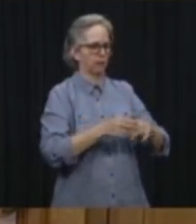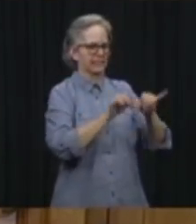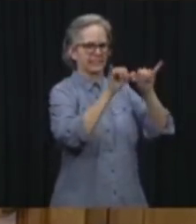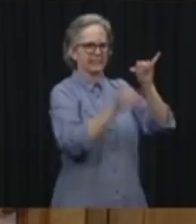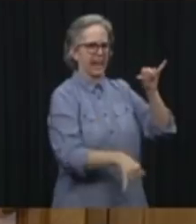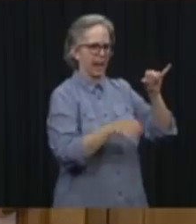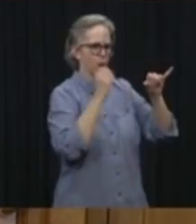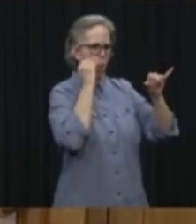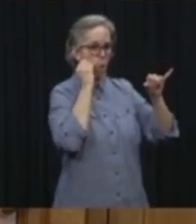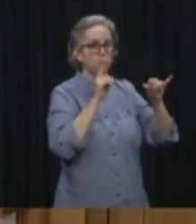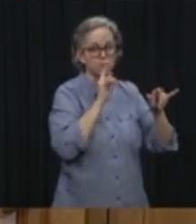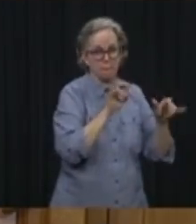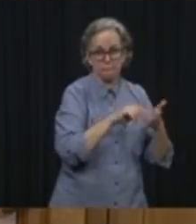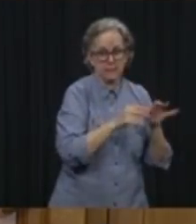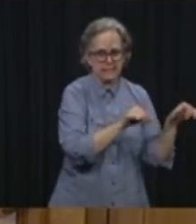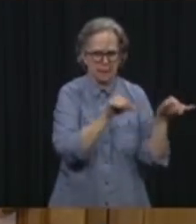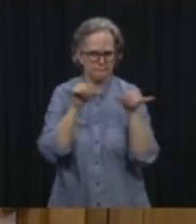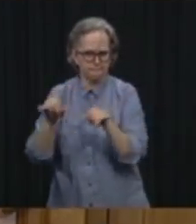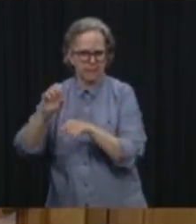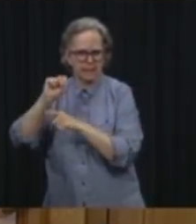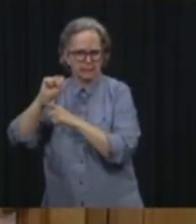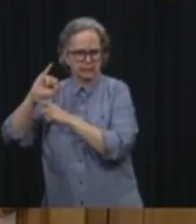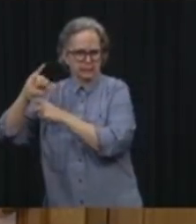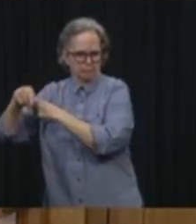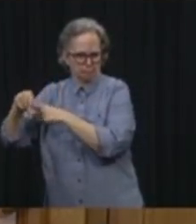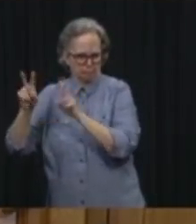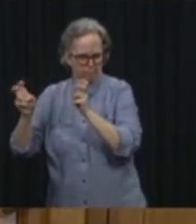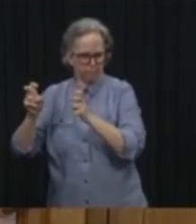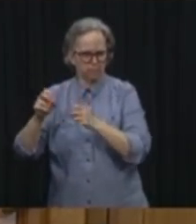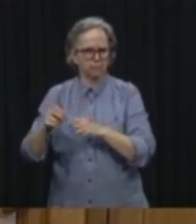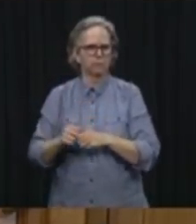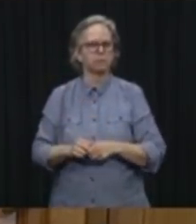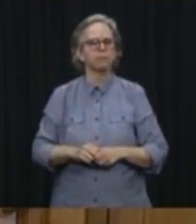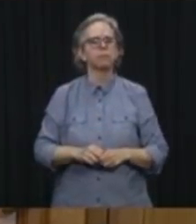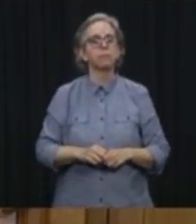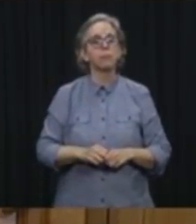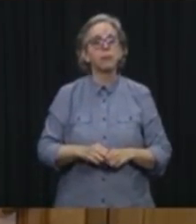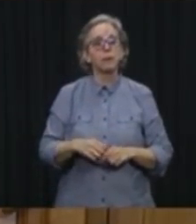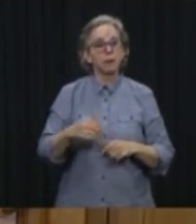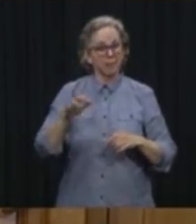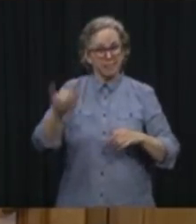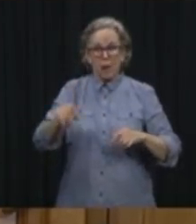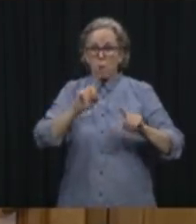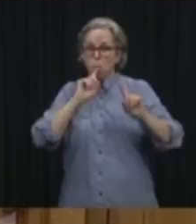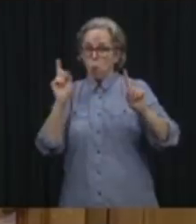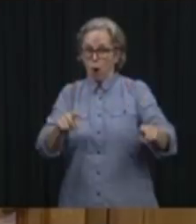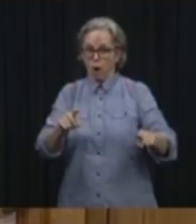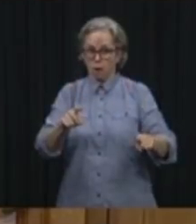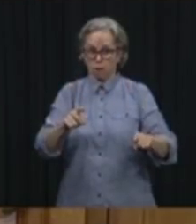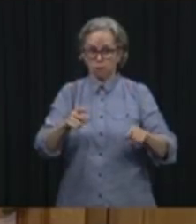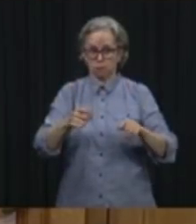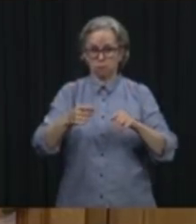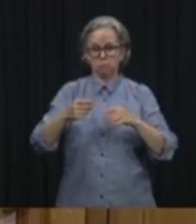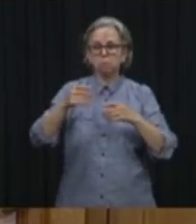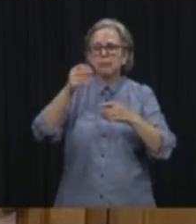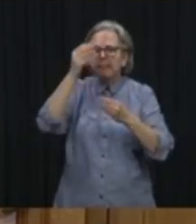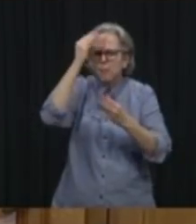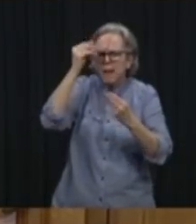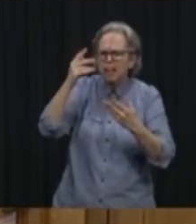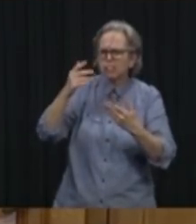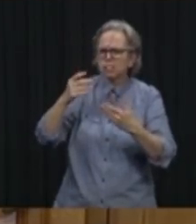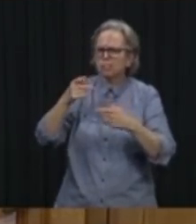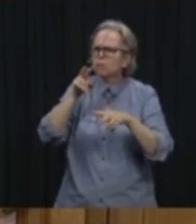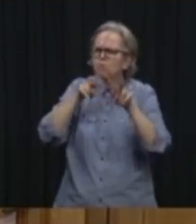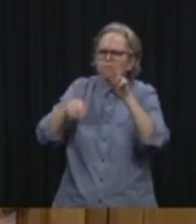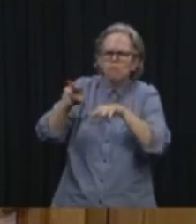And that order will be up online shortly. You'll have the opportunity to look at it. But let me just start by saying that